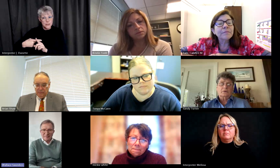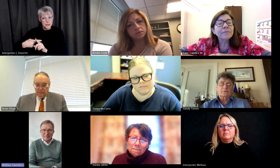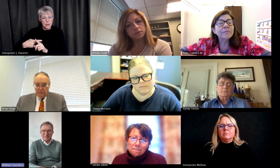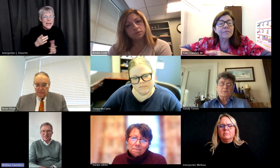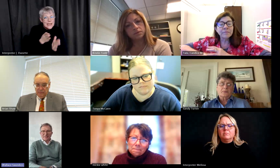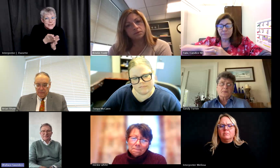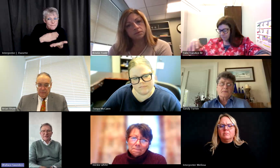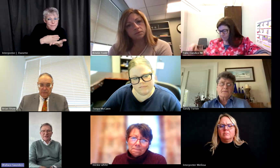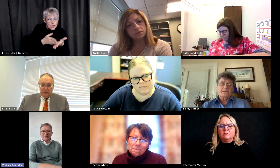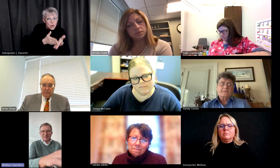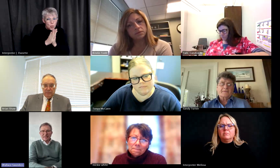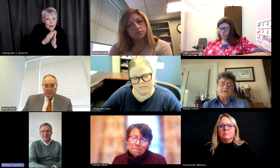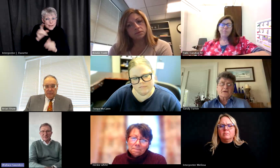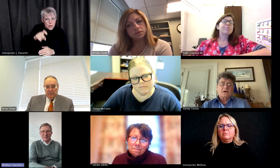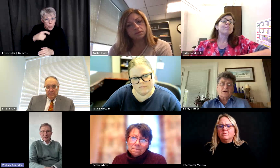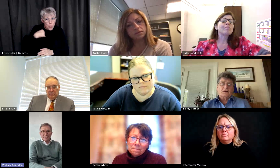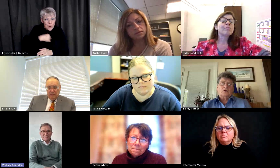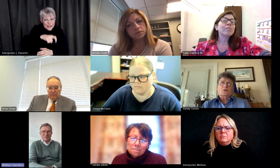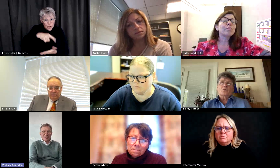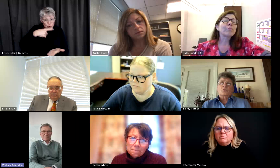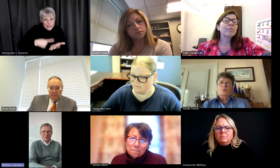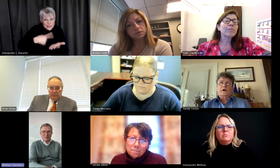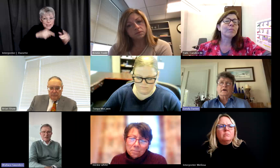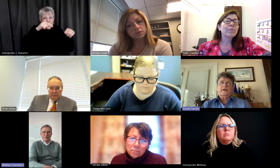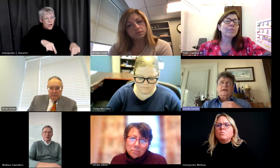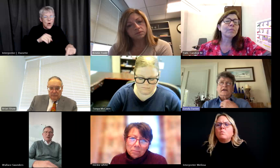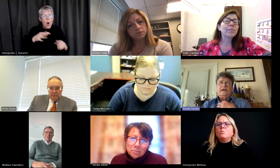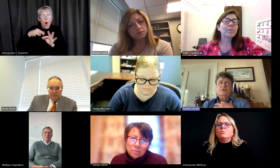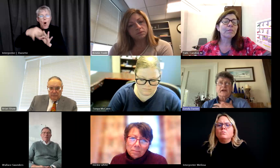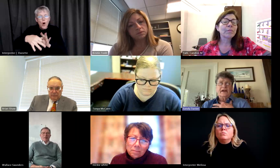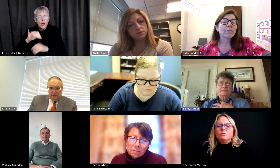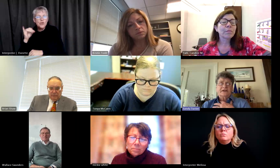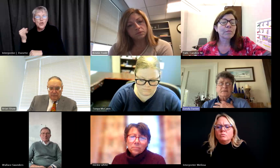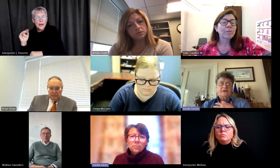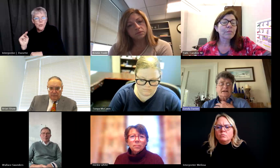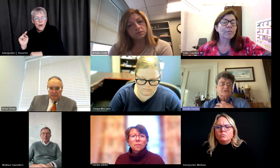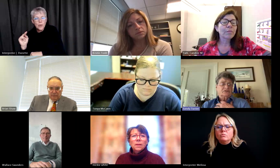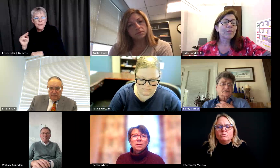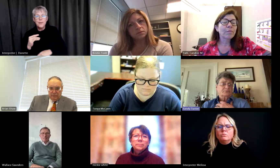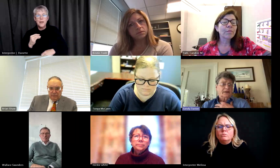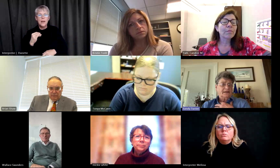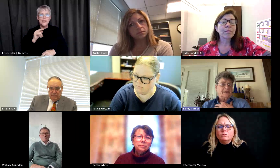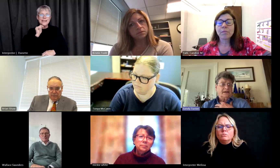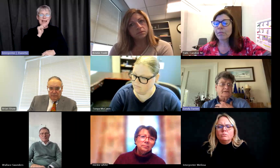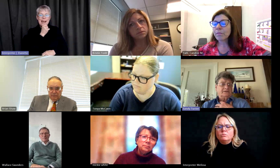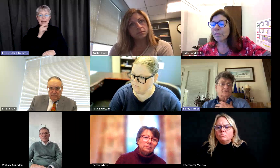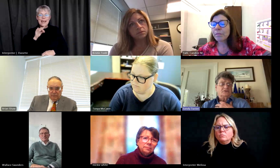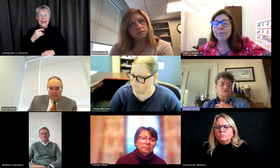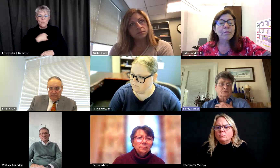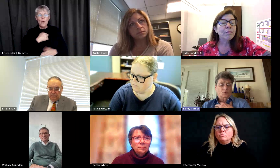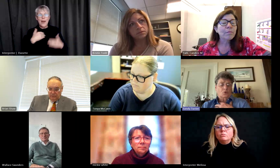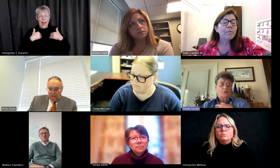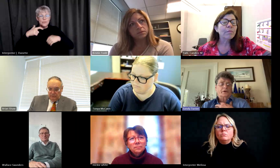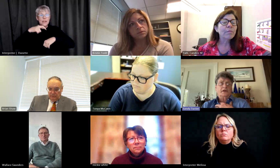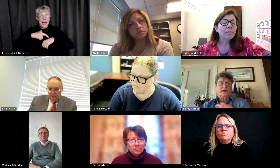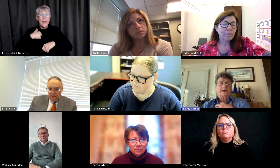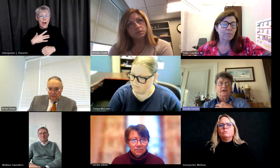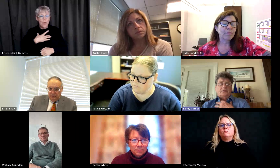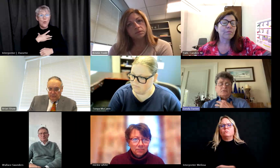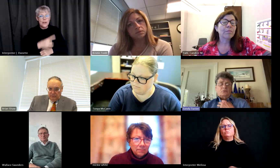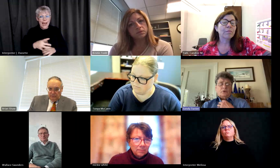that need to be discussed and voted on in this meeting, or can that wait until January? Well, if we have time, I'd like to explain that to the